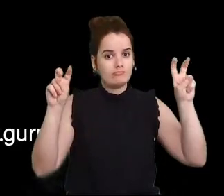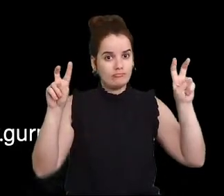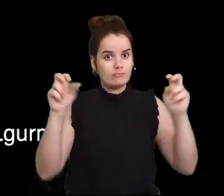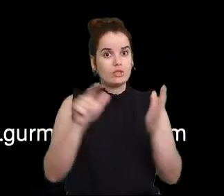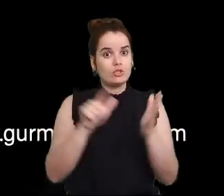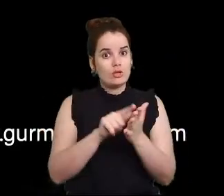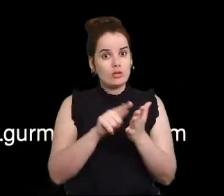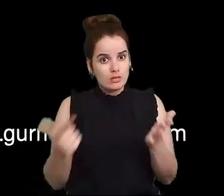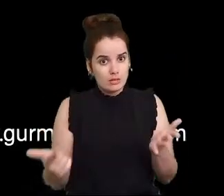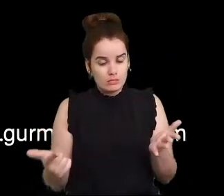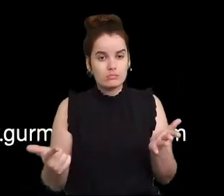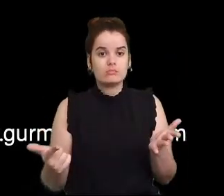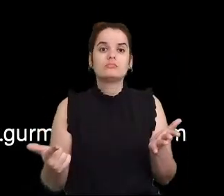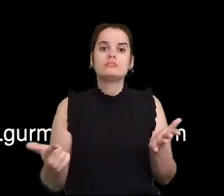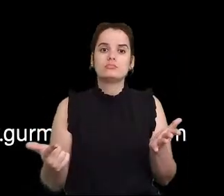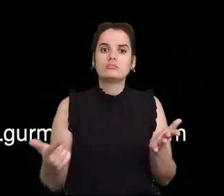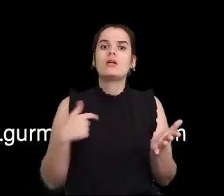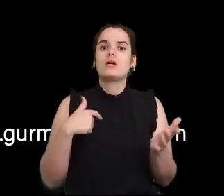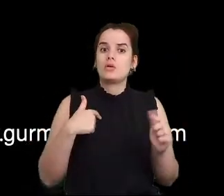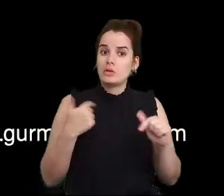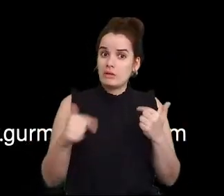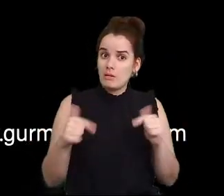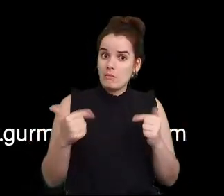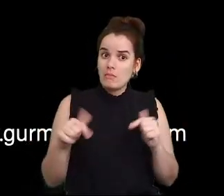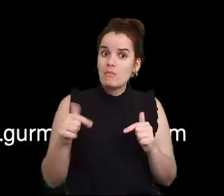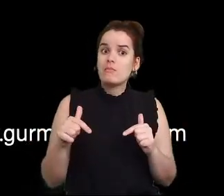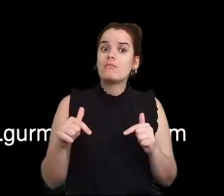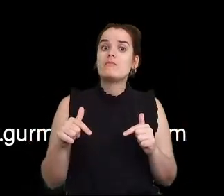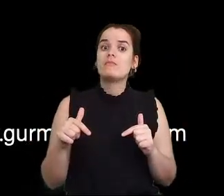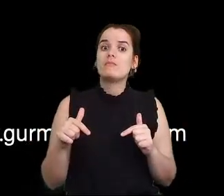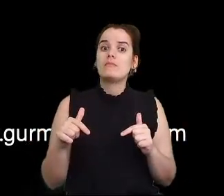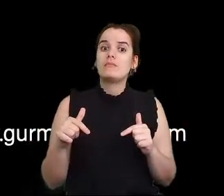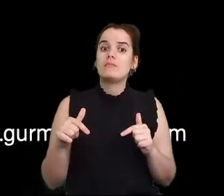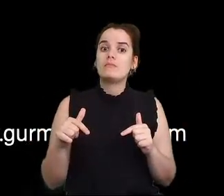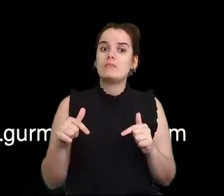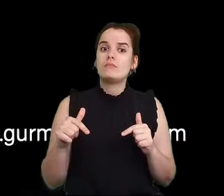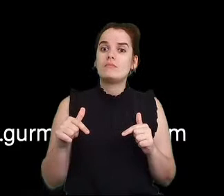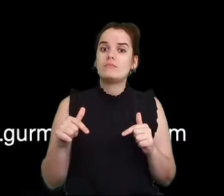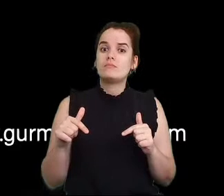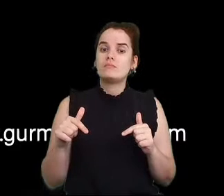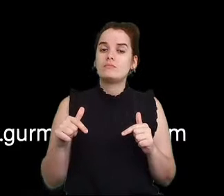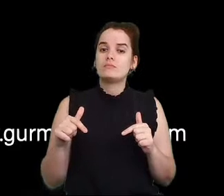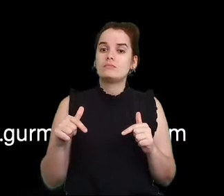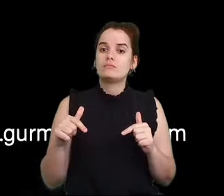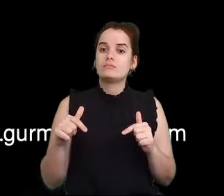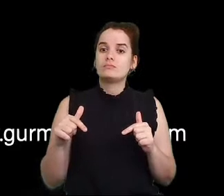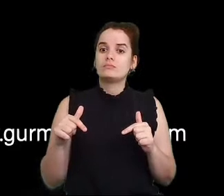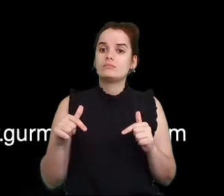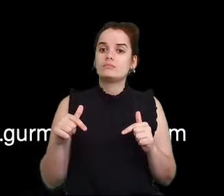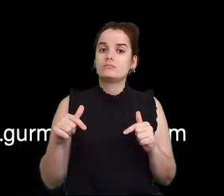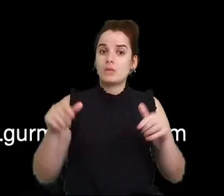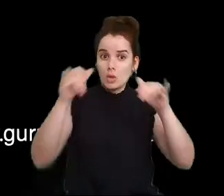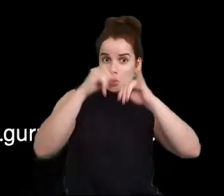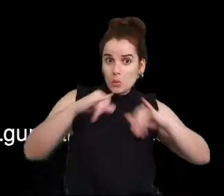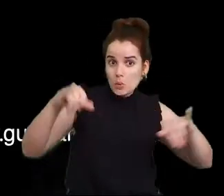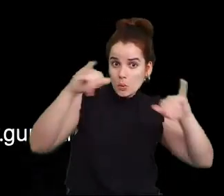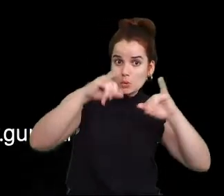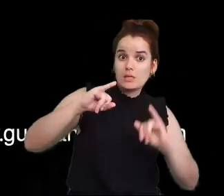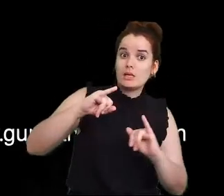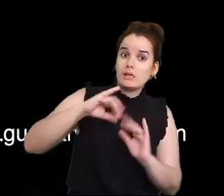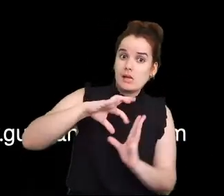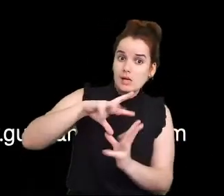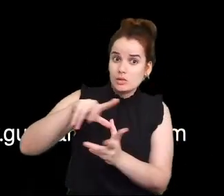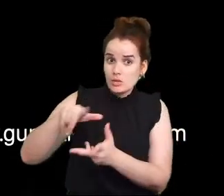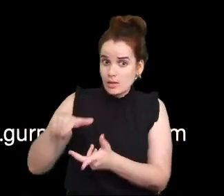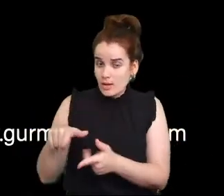in local, national, international newsrooms to find ways of bringing data and